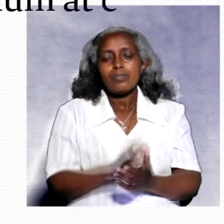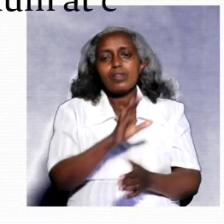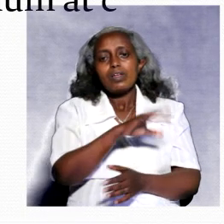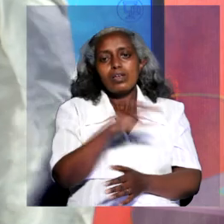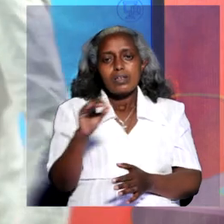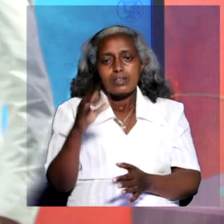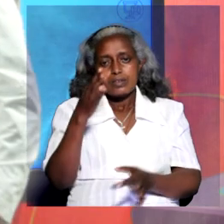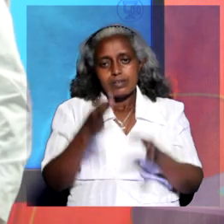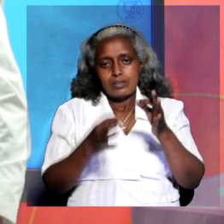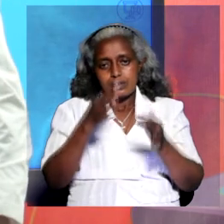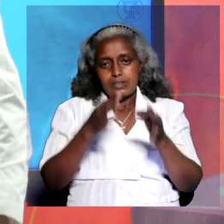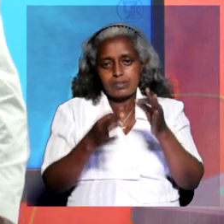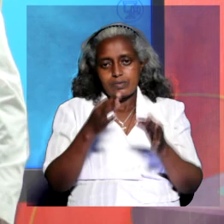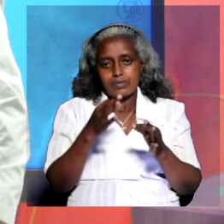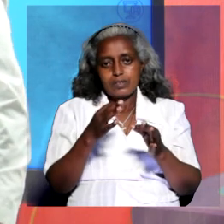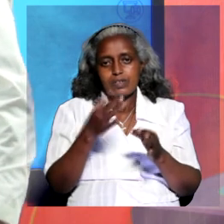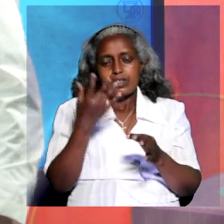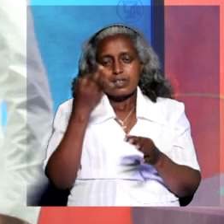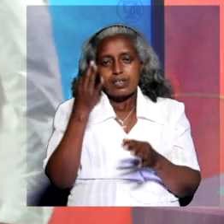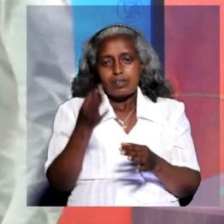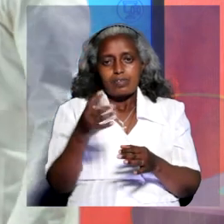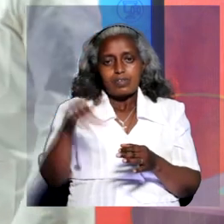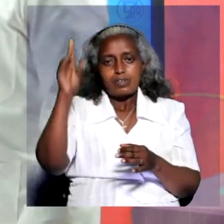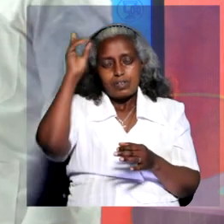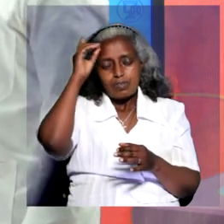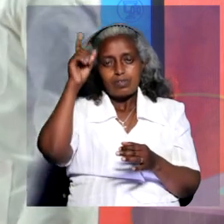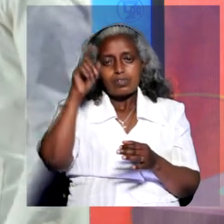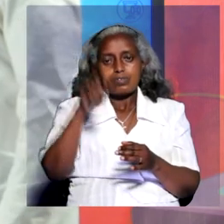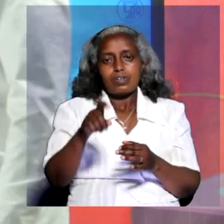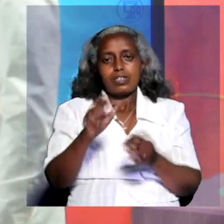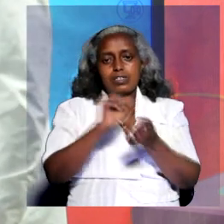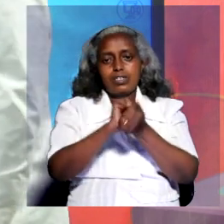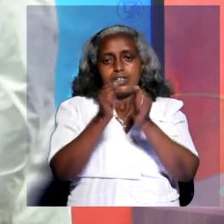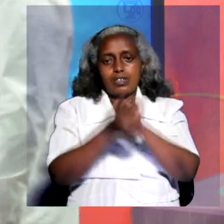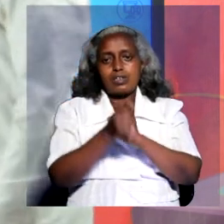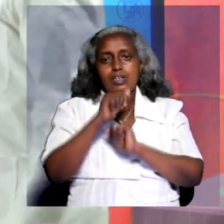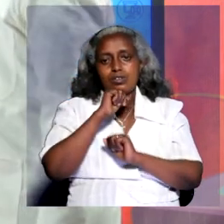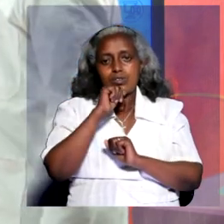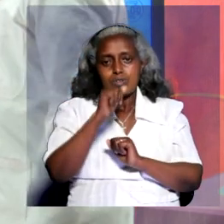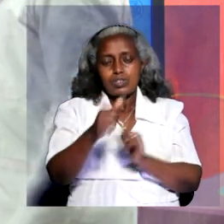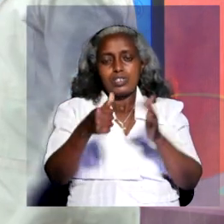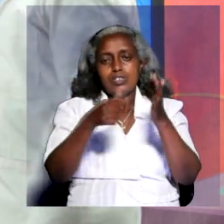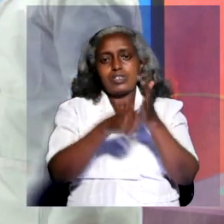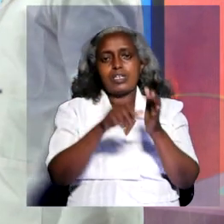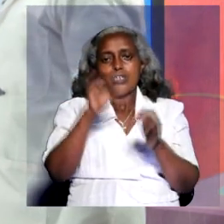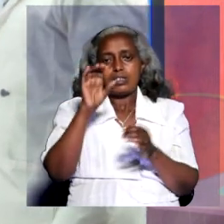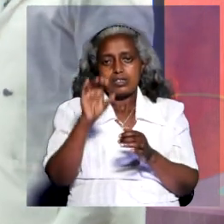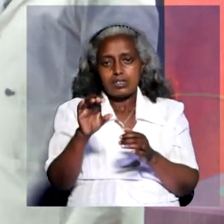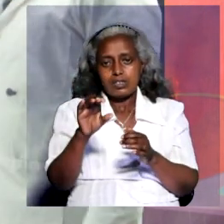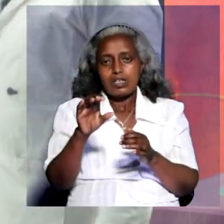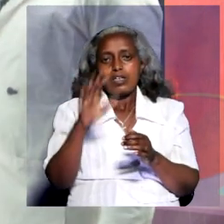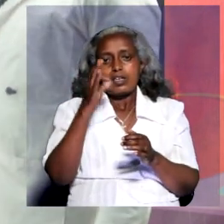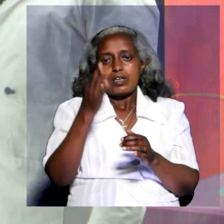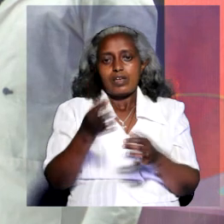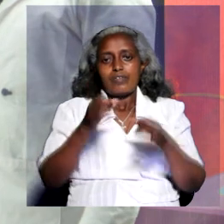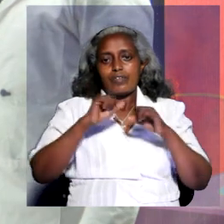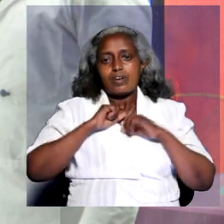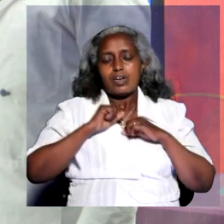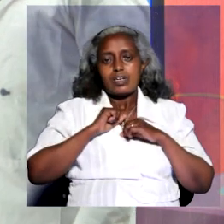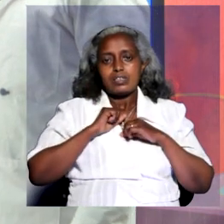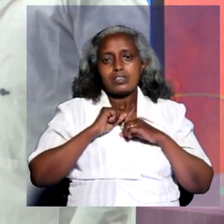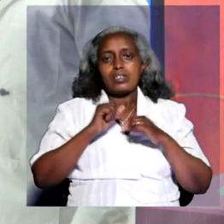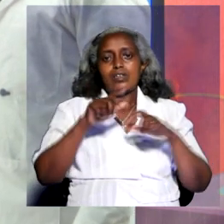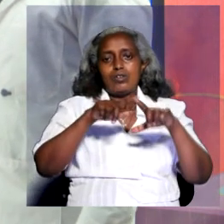And if f derivative of x does not change sign at c, then f has